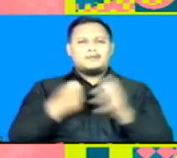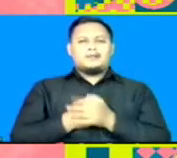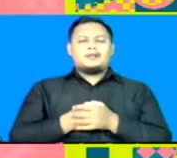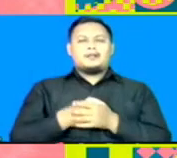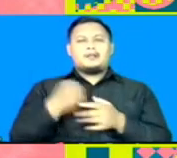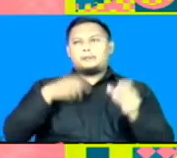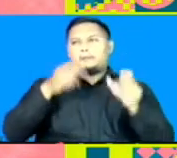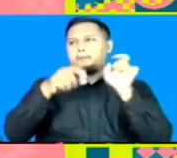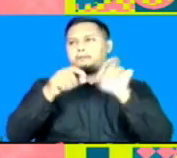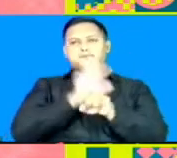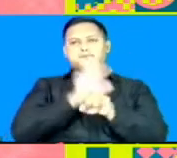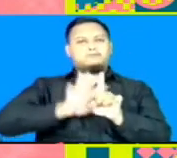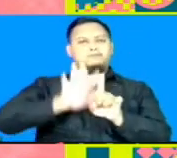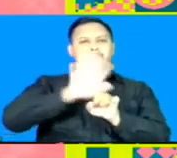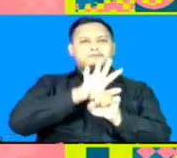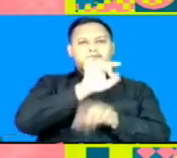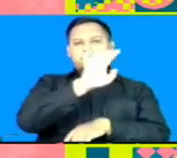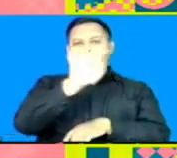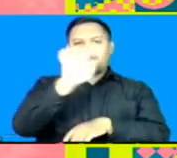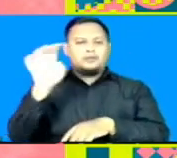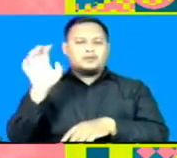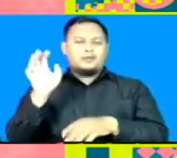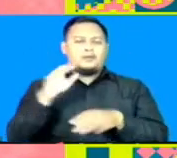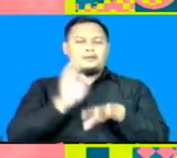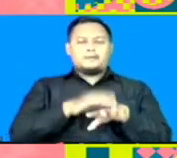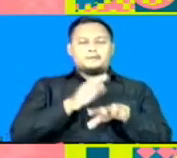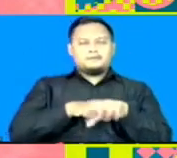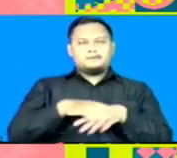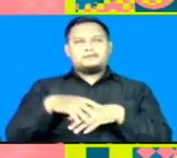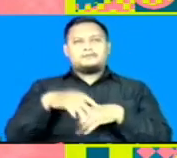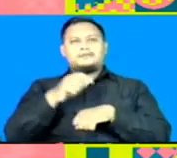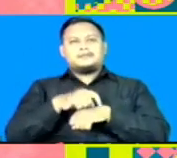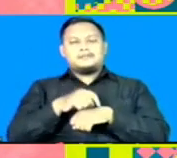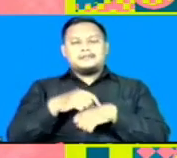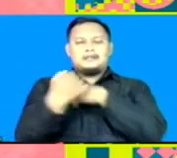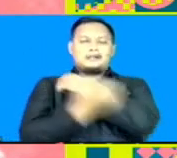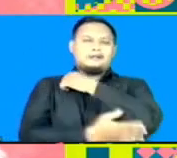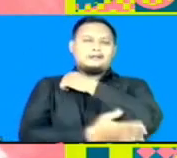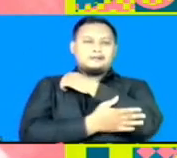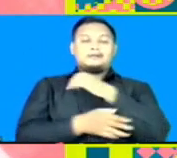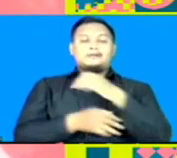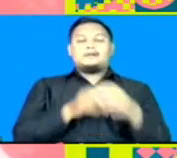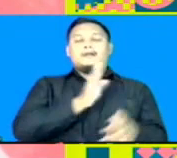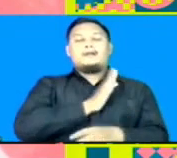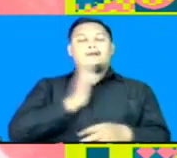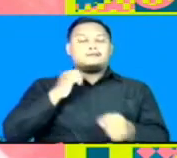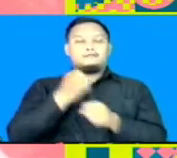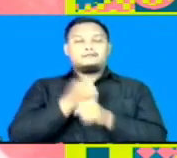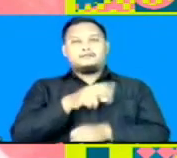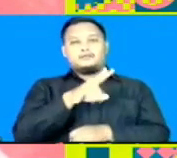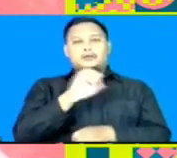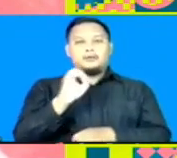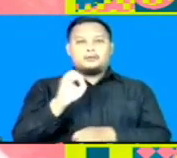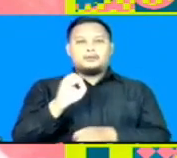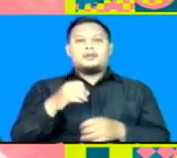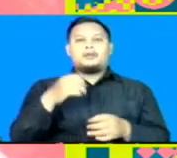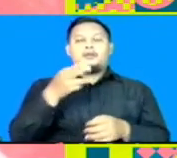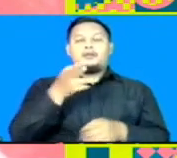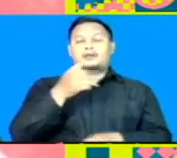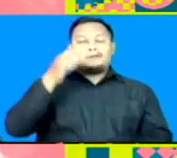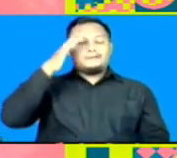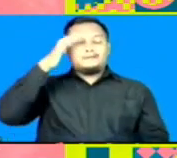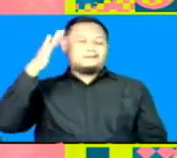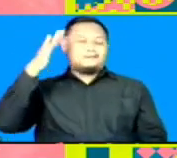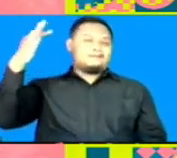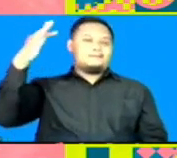among G20 countries, Indonesia G20 presidency inspired by the Indonesia philosophical spirit, Bhinneka